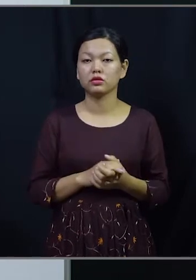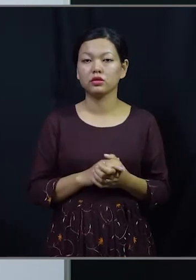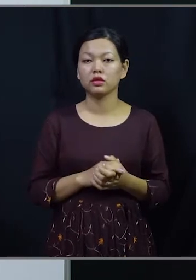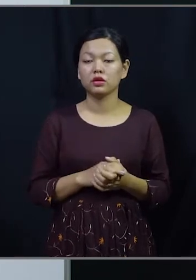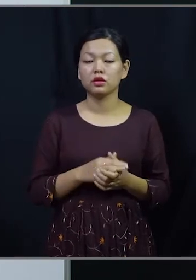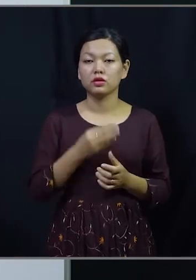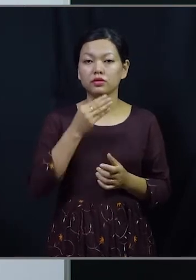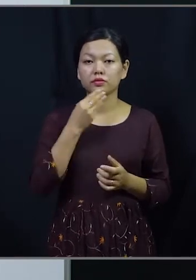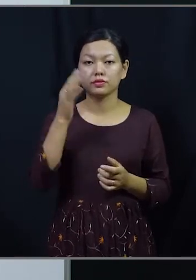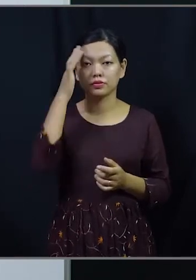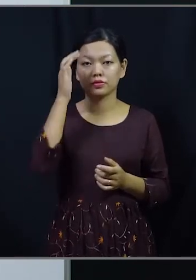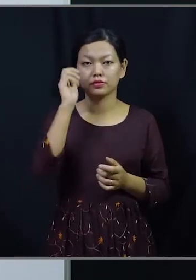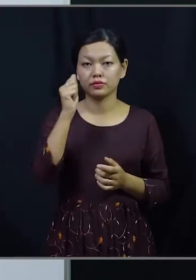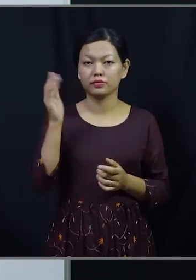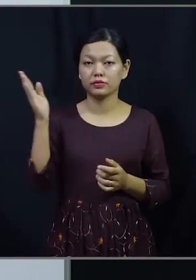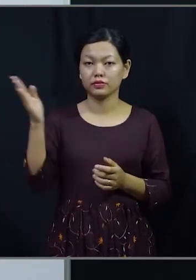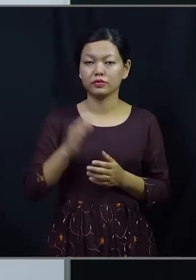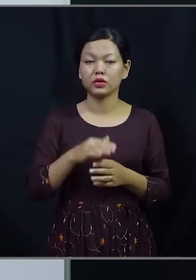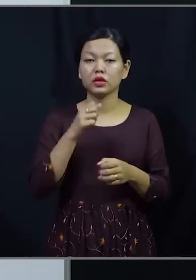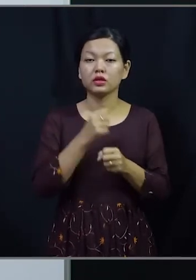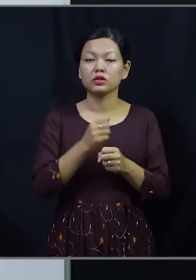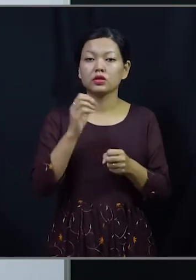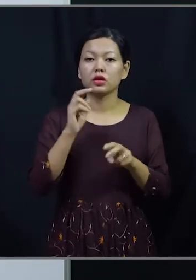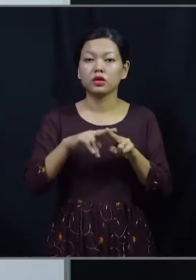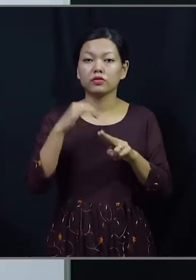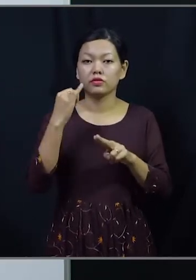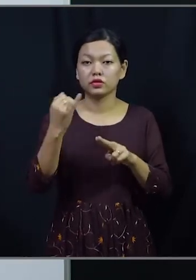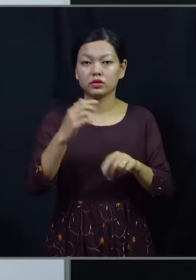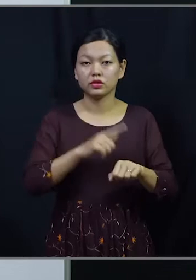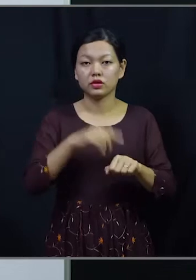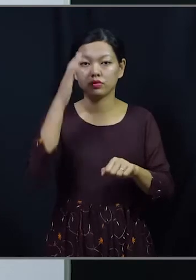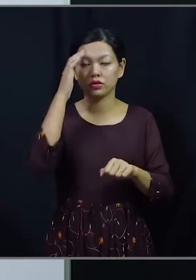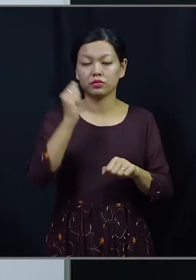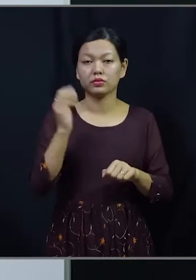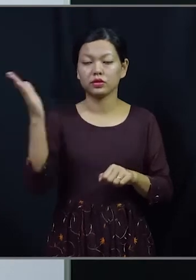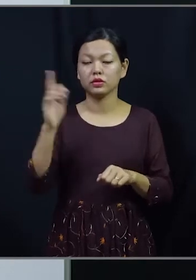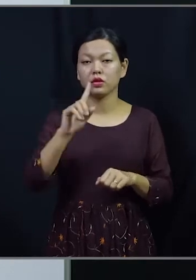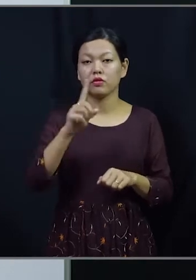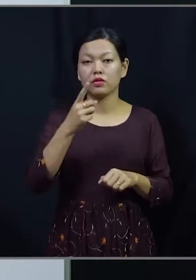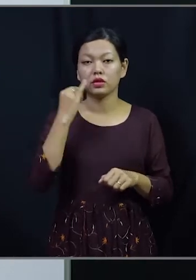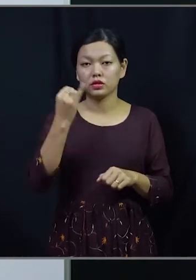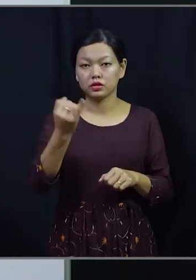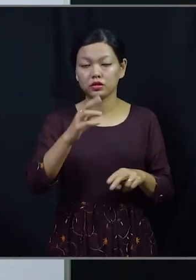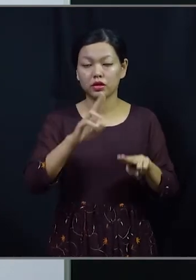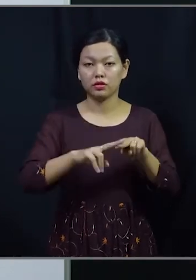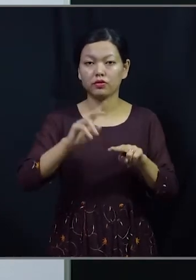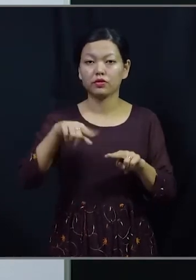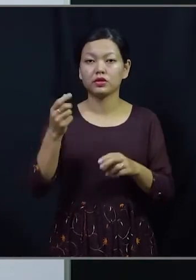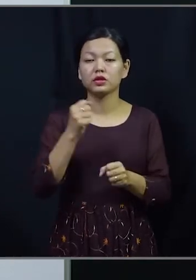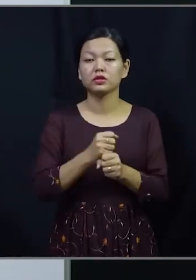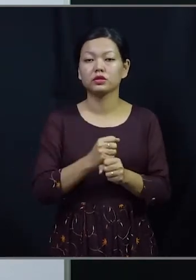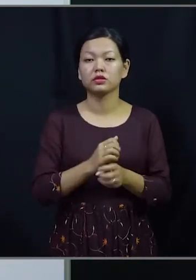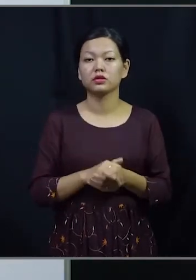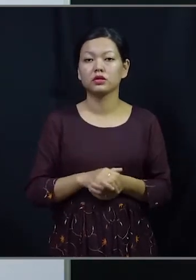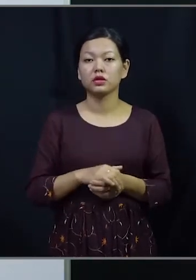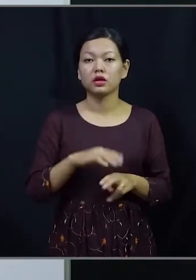Please remember, when we find g of f, we have to operate f first and then we go to g. And